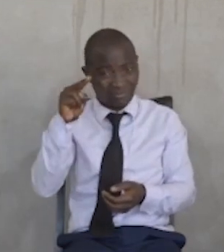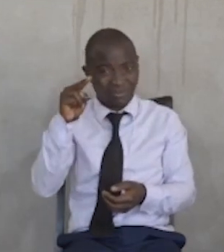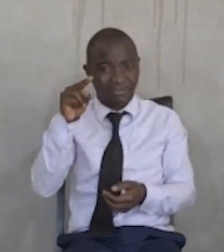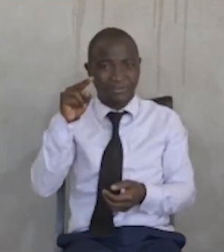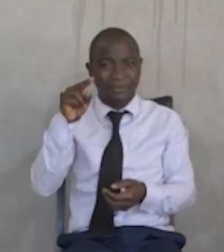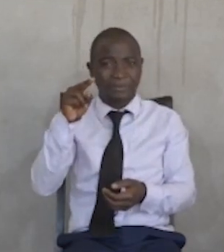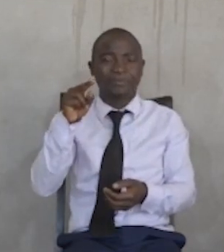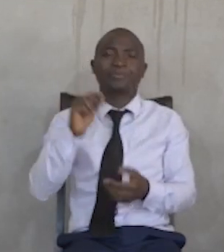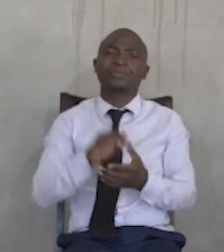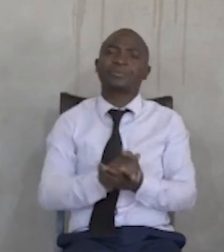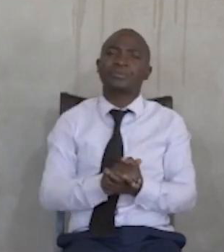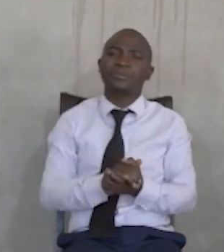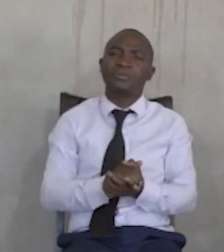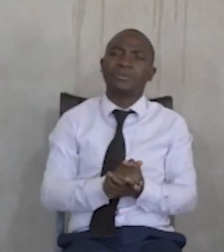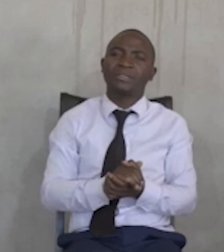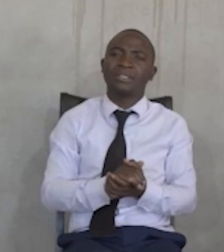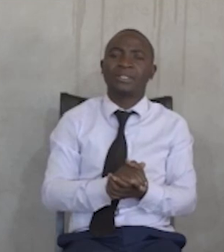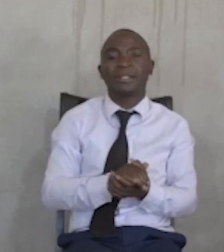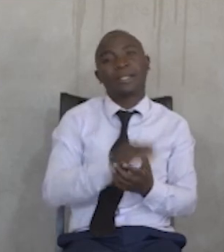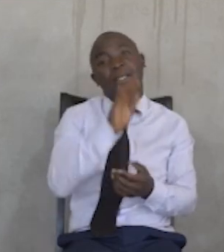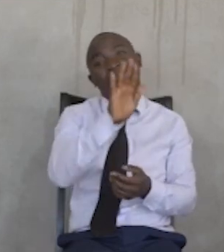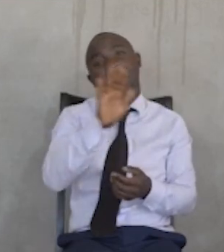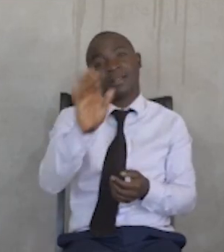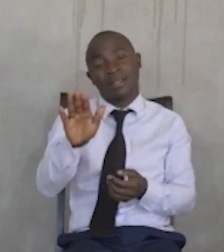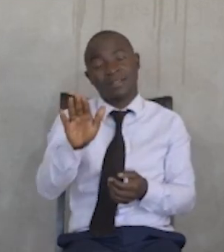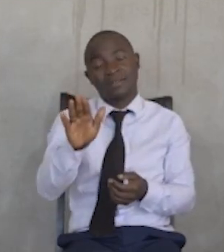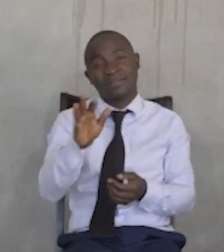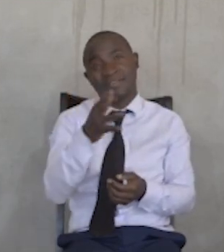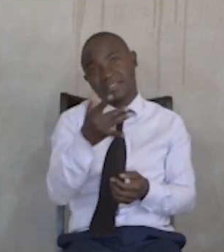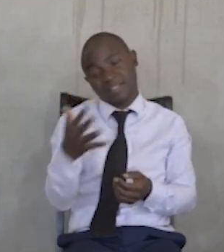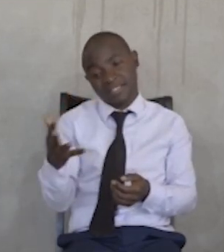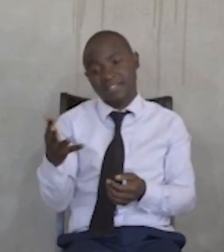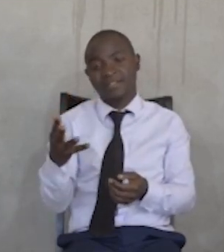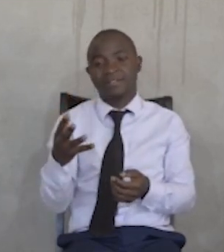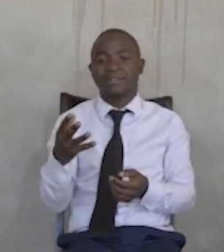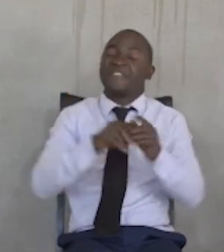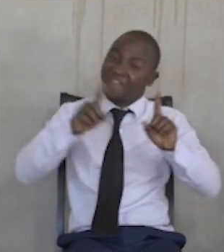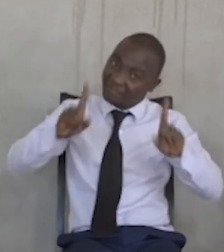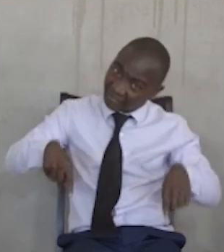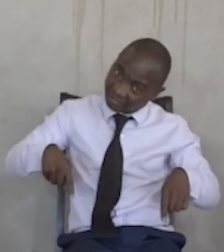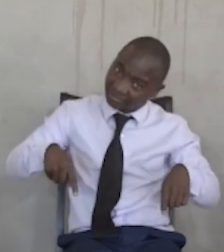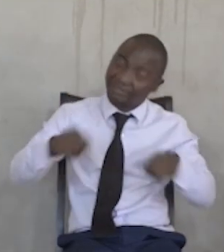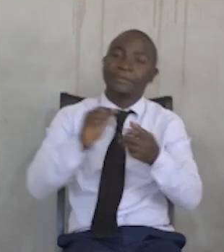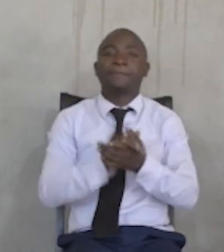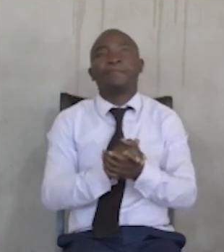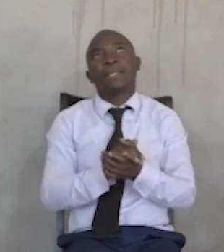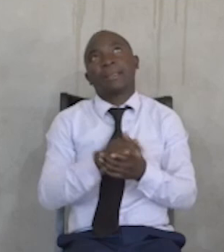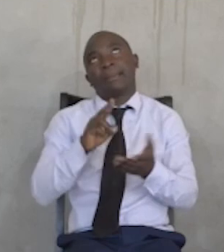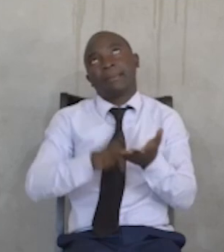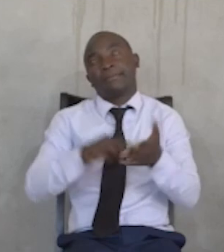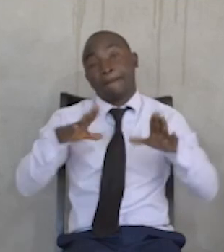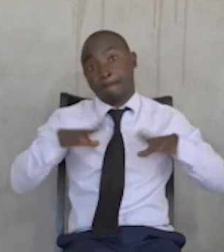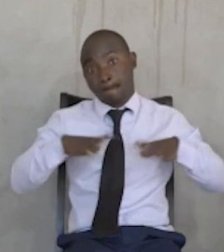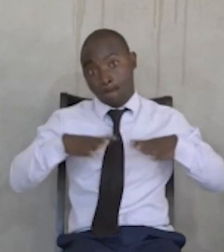appreciate that there are conditions that can be passed from the parents to children. And also it's